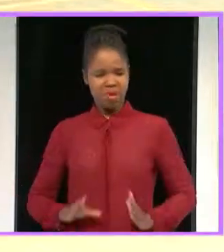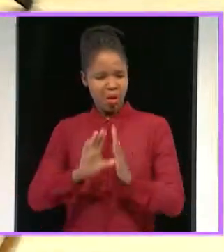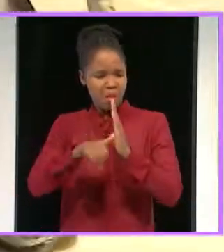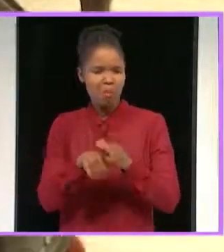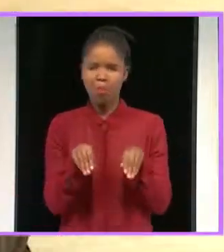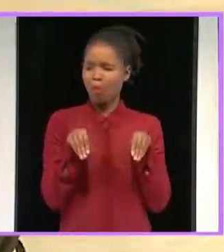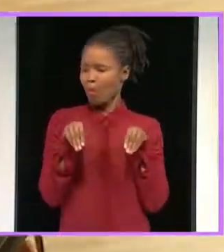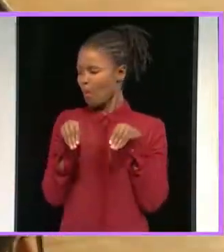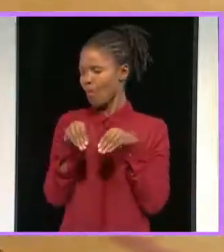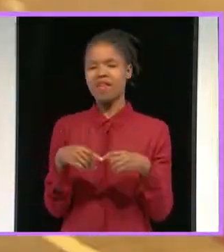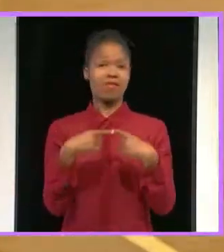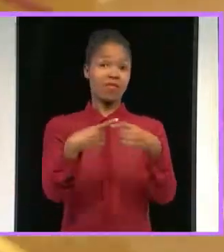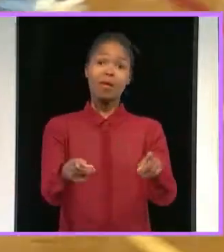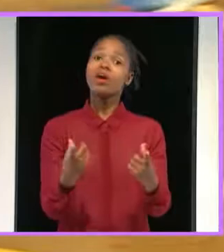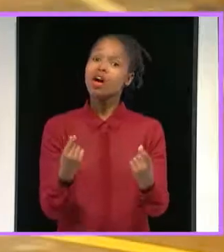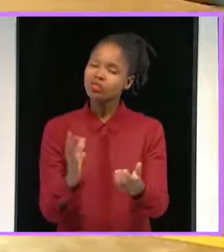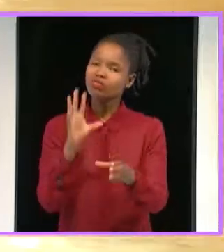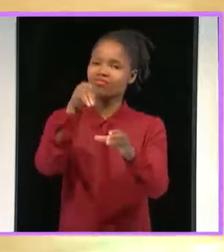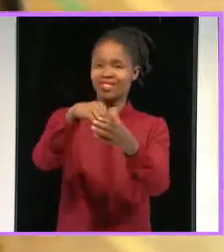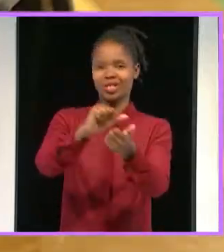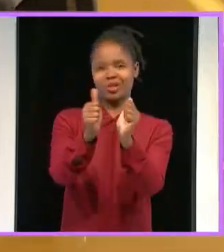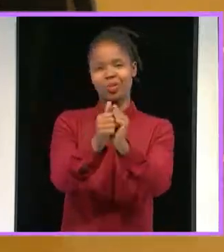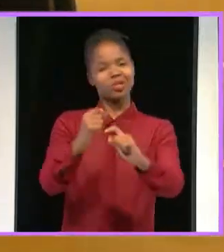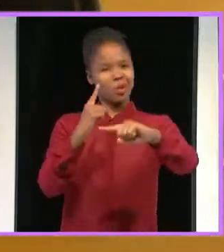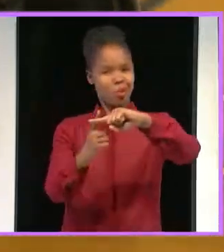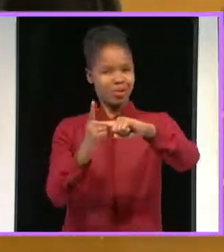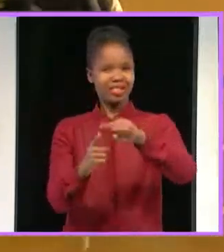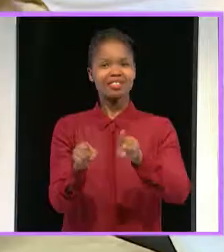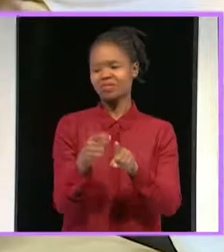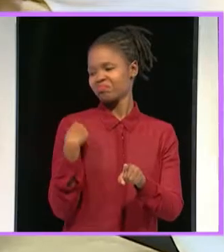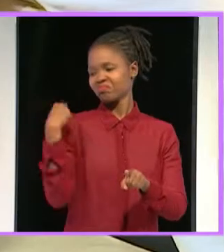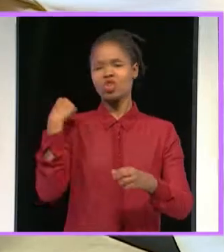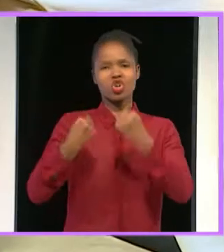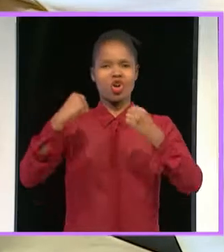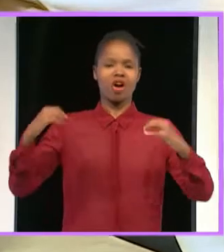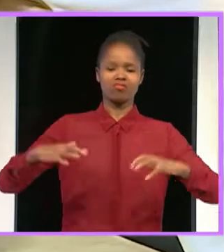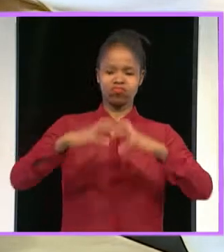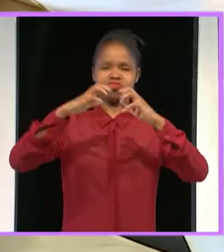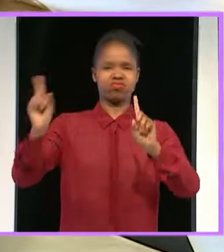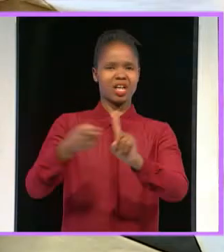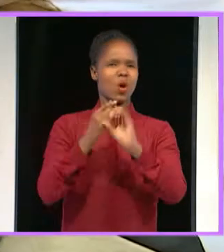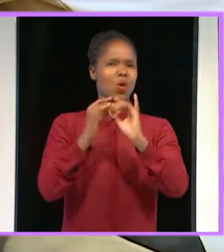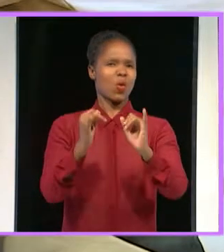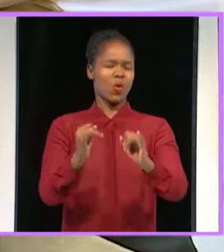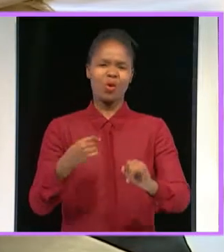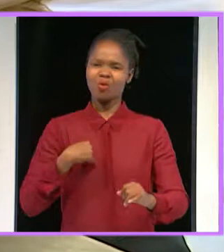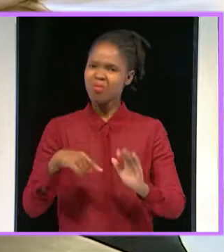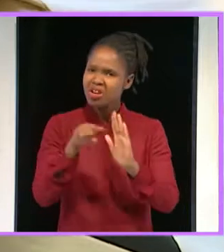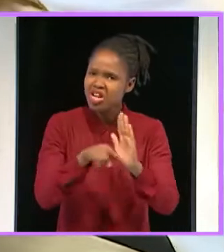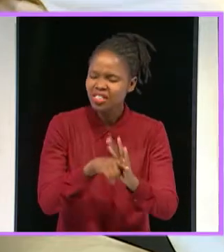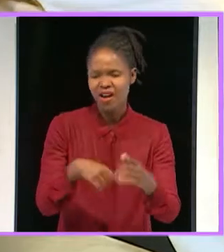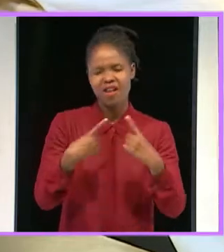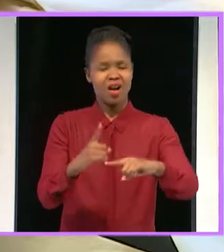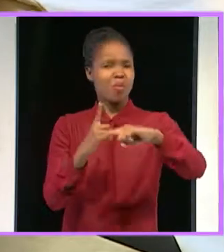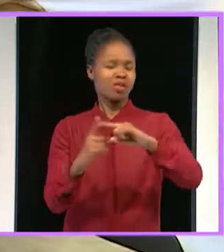townships. He's going to make sure that he does something with his life. And he was in a car accident, but now what I'm seeing here is a picture of full positivity. So